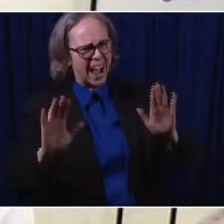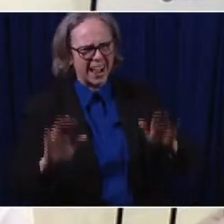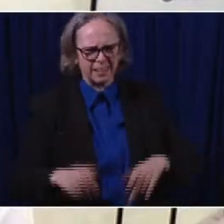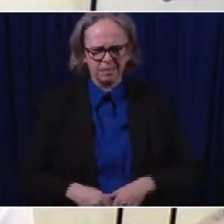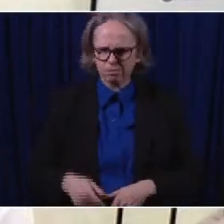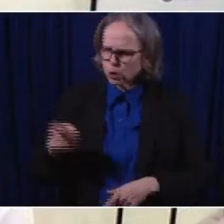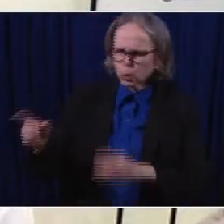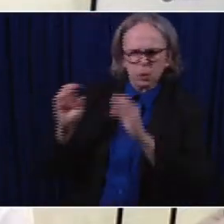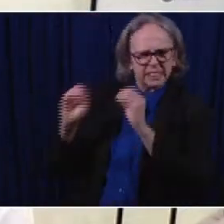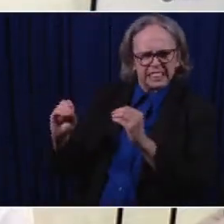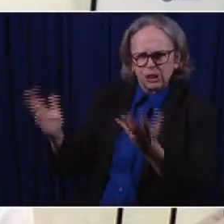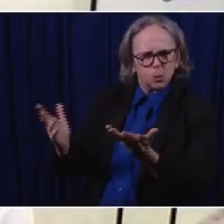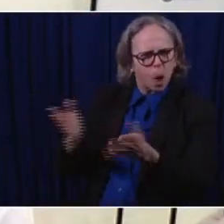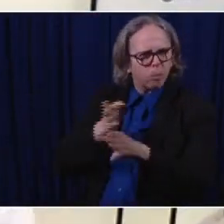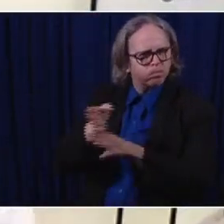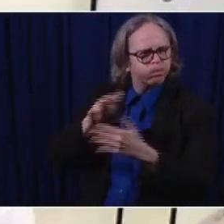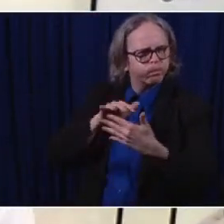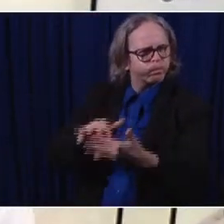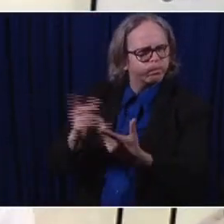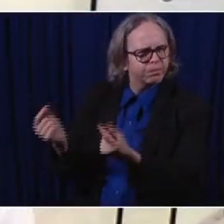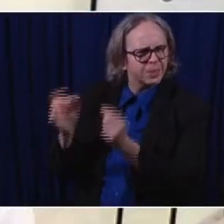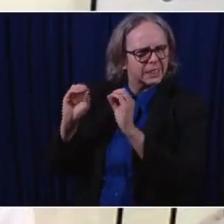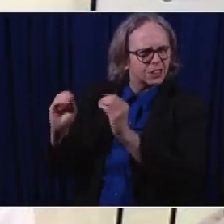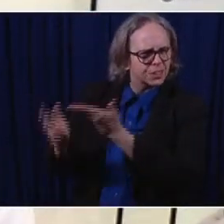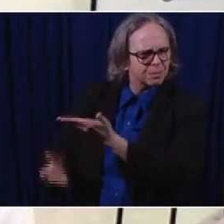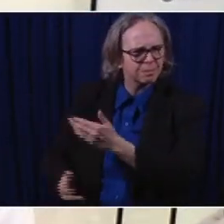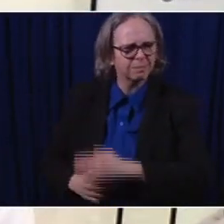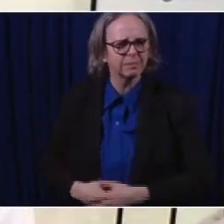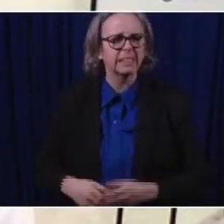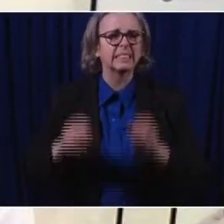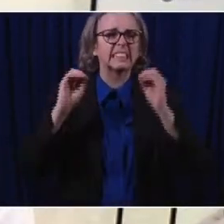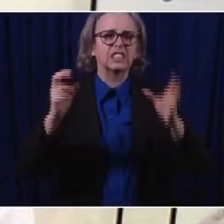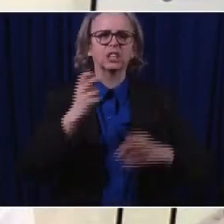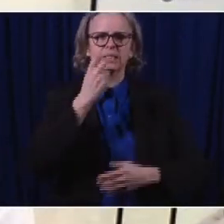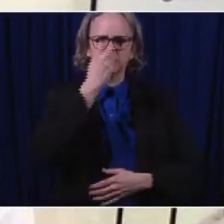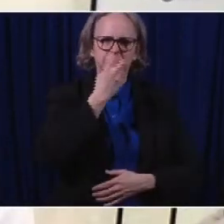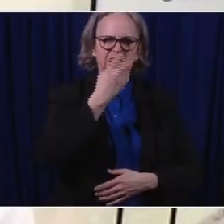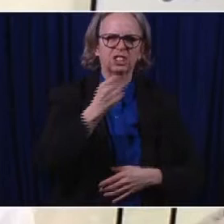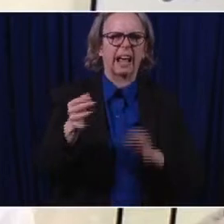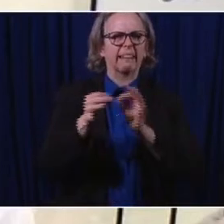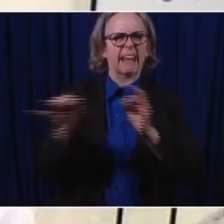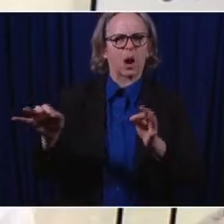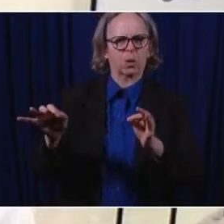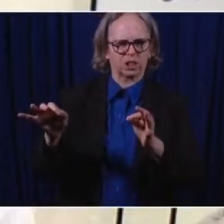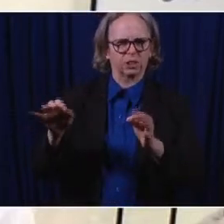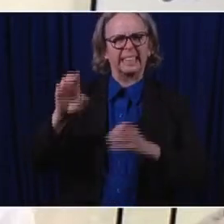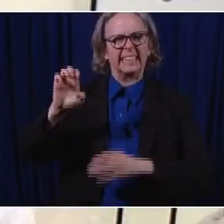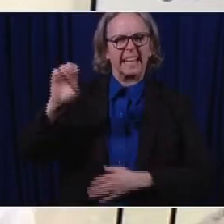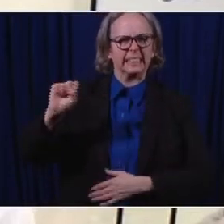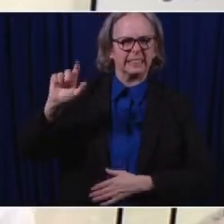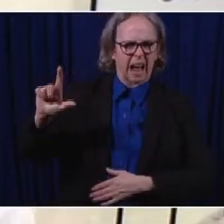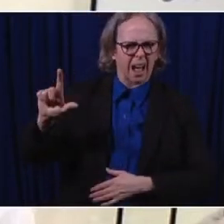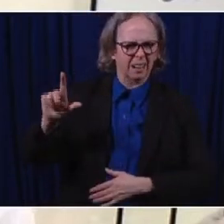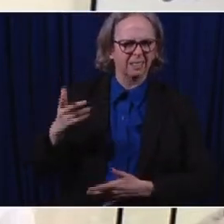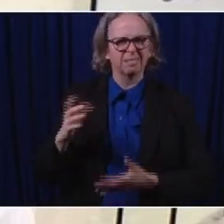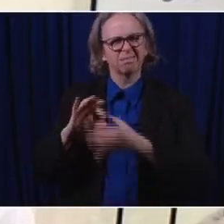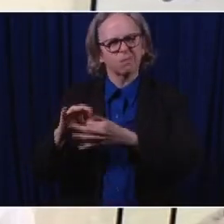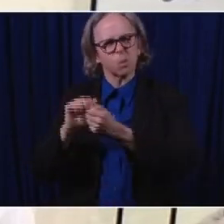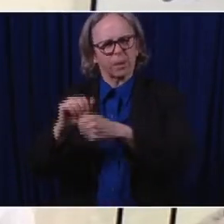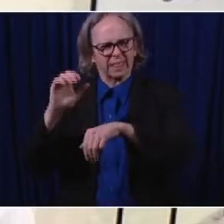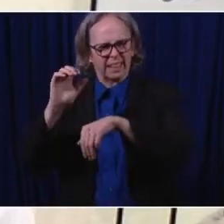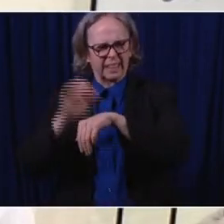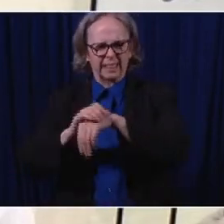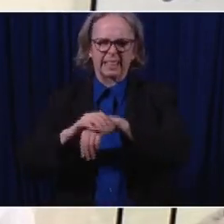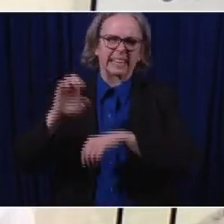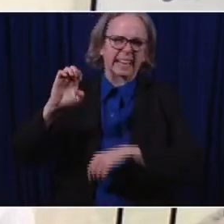teach English as a second language. I basically teaching English to speakers of other languages.